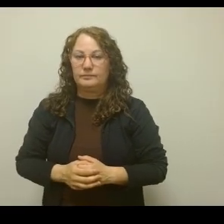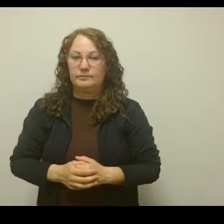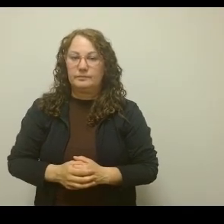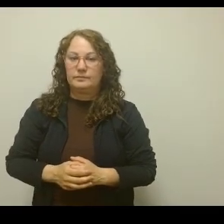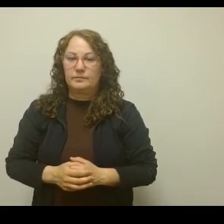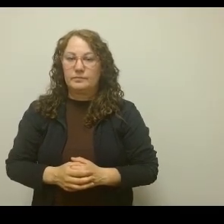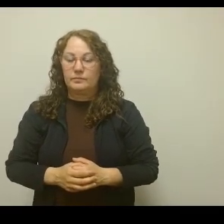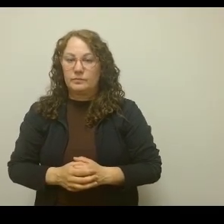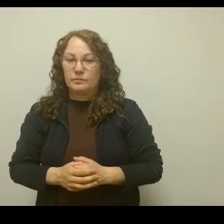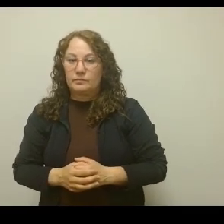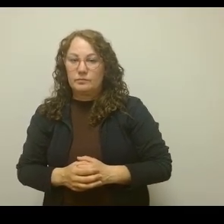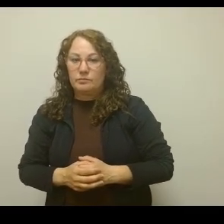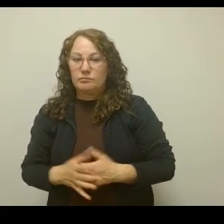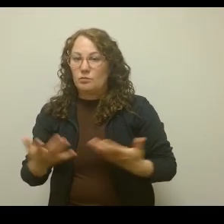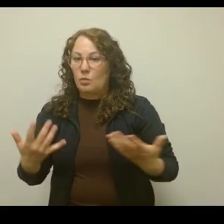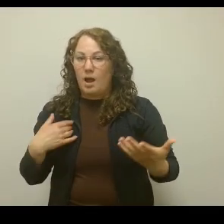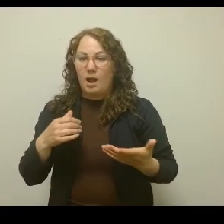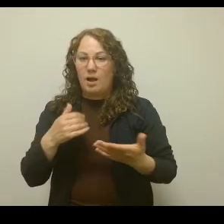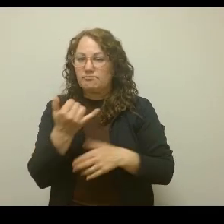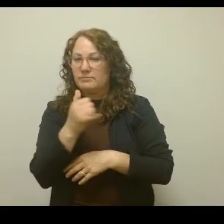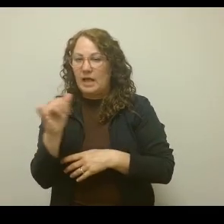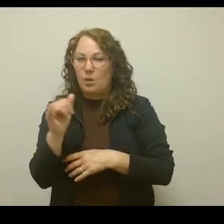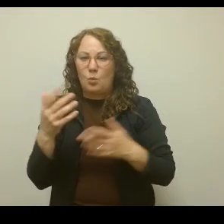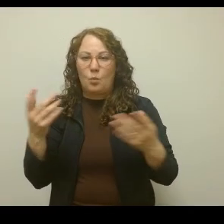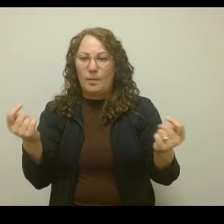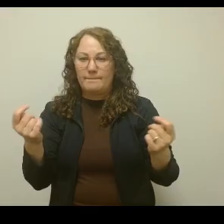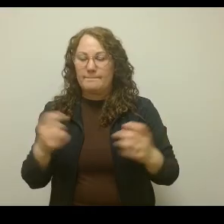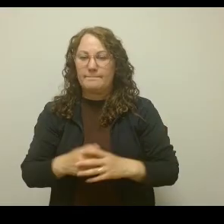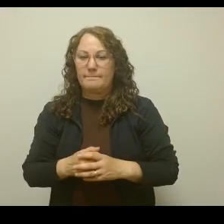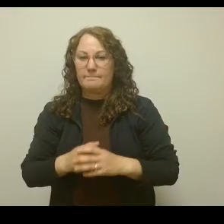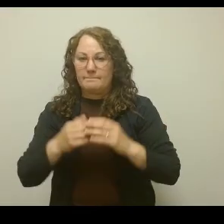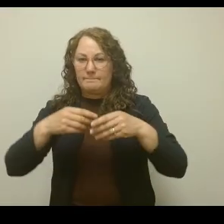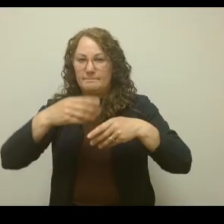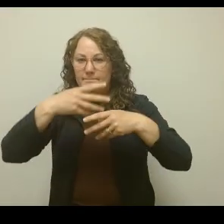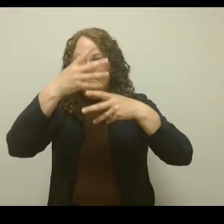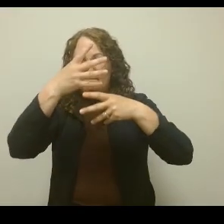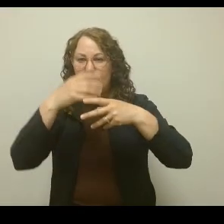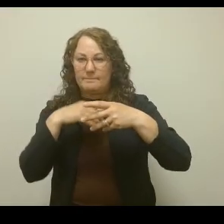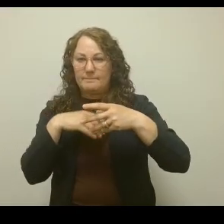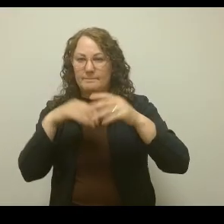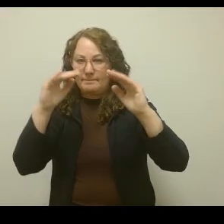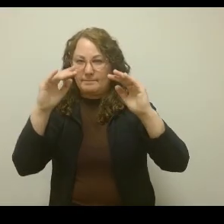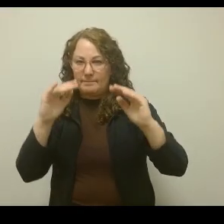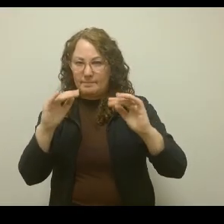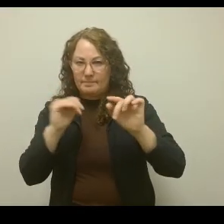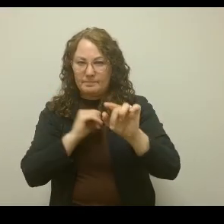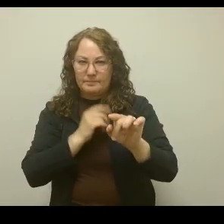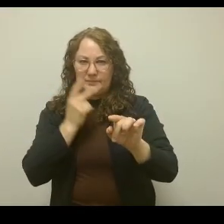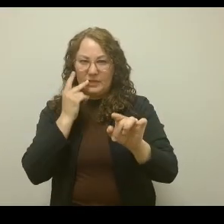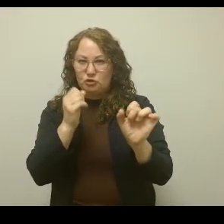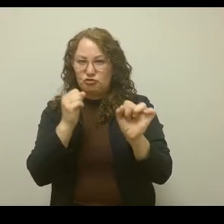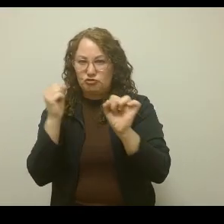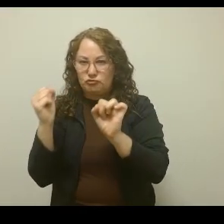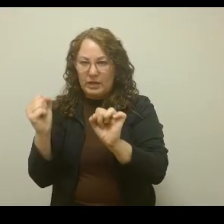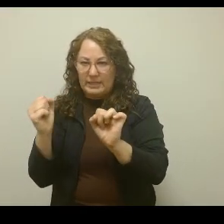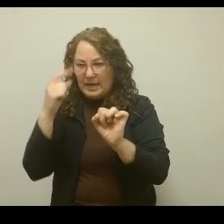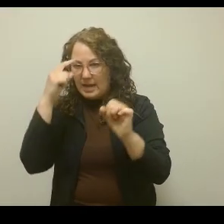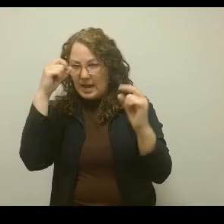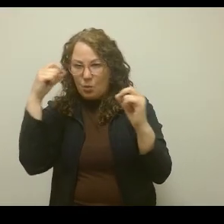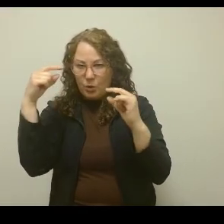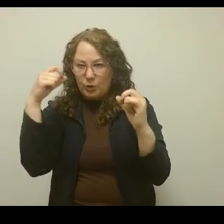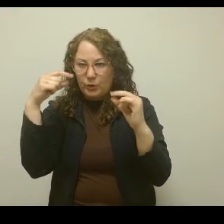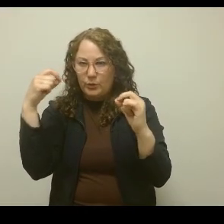So what have I highlighted? So a little bit farther down in that first paragraph, I've highlighted strengthens